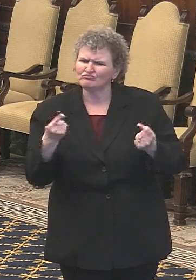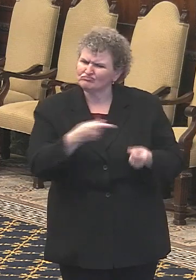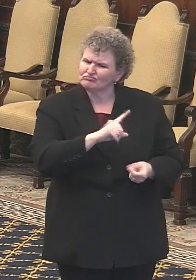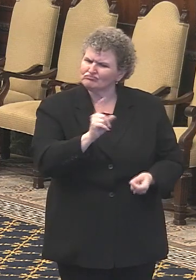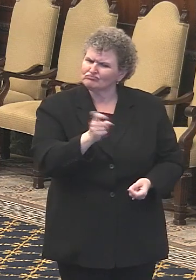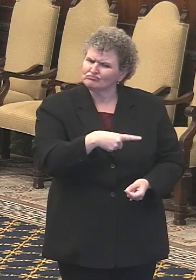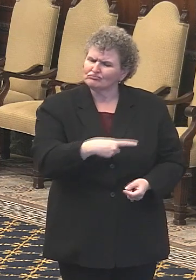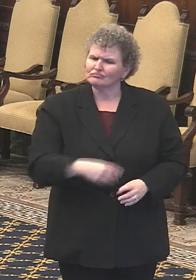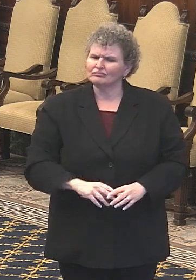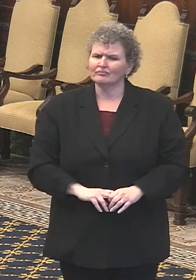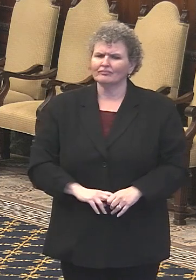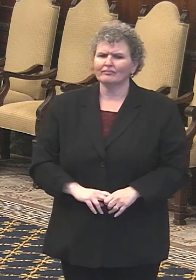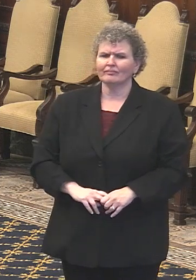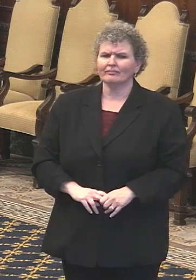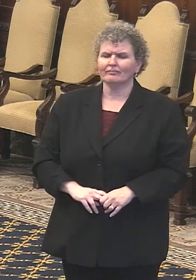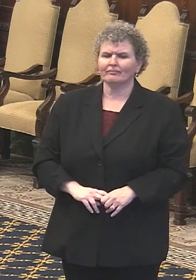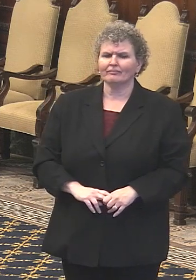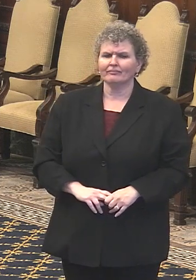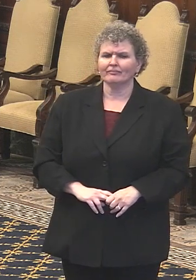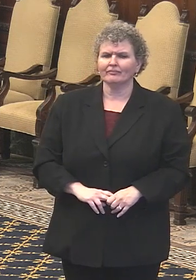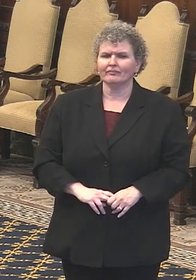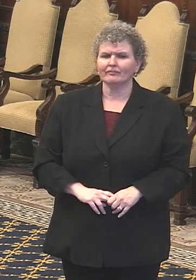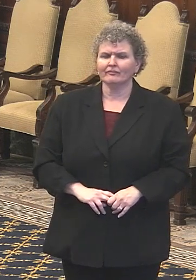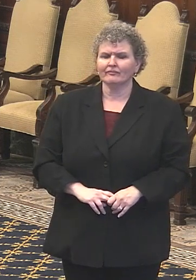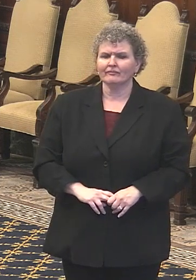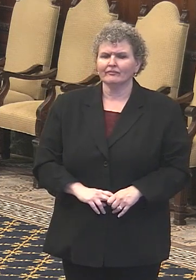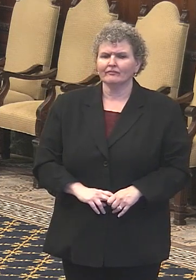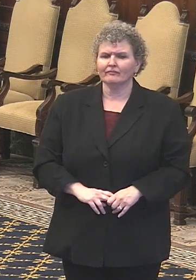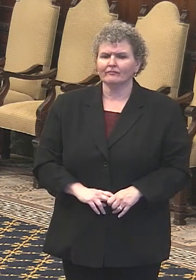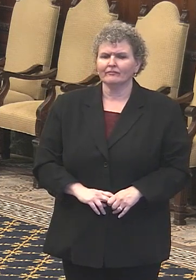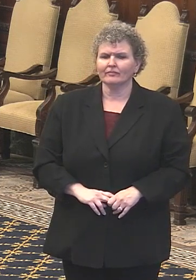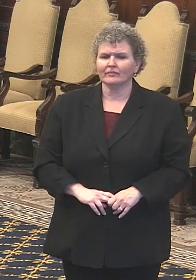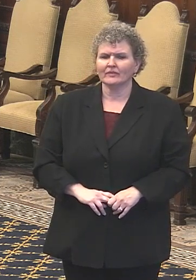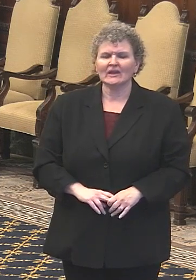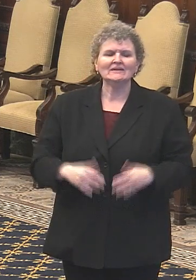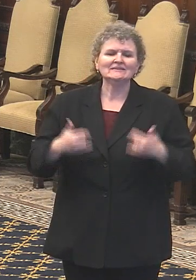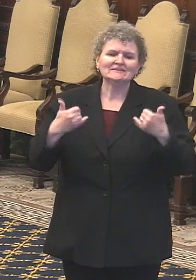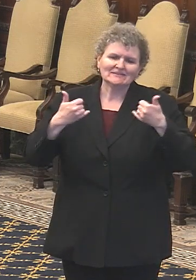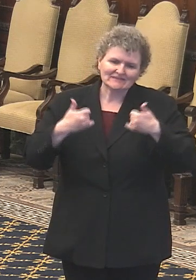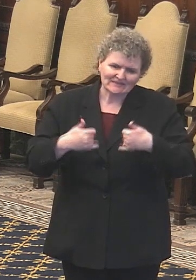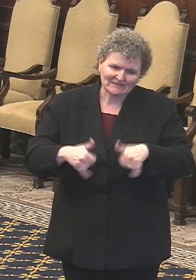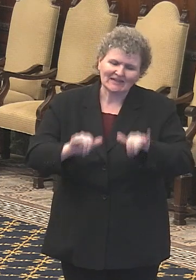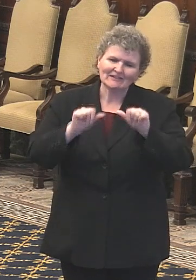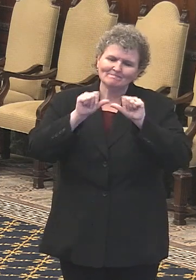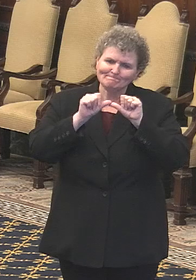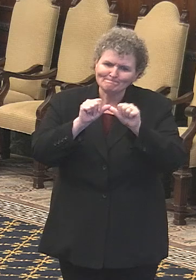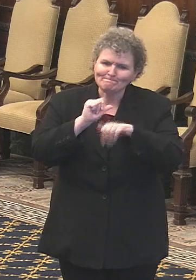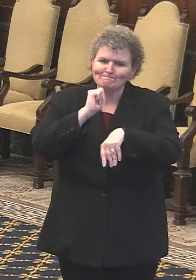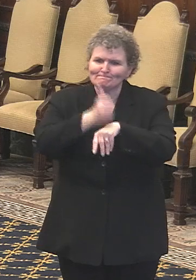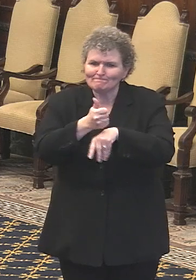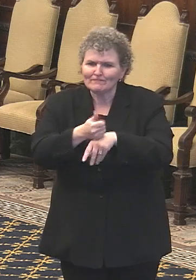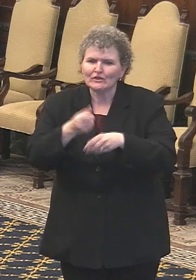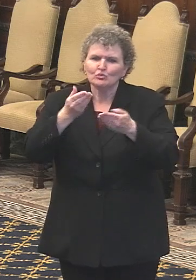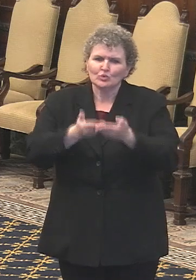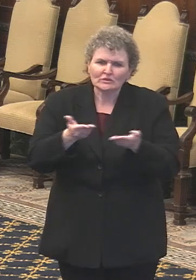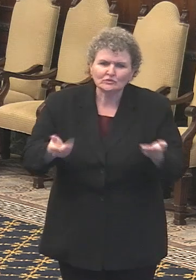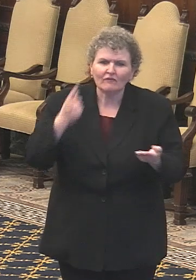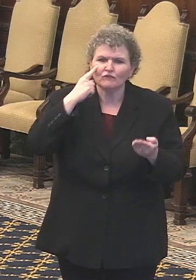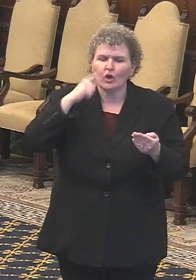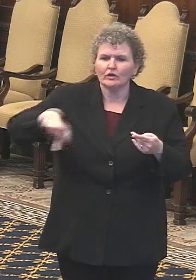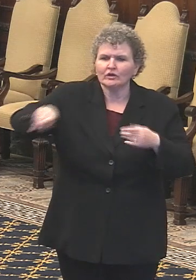So I think we're consistently making additional provisions for our unsheltered. You know, I think we are looking